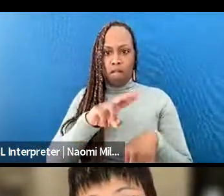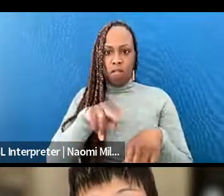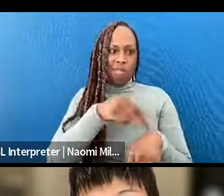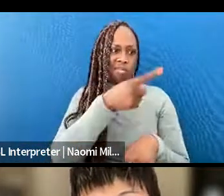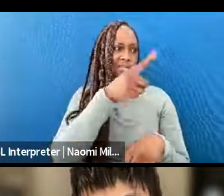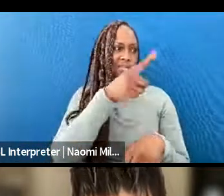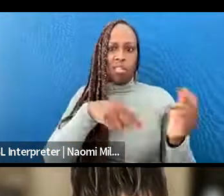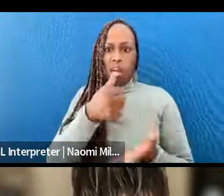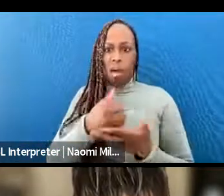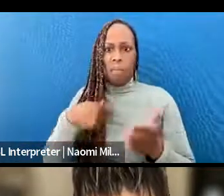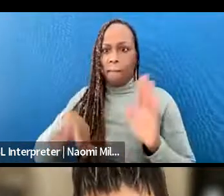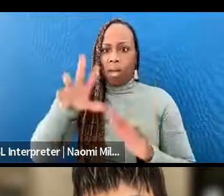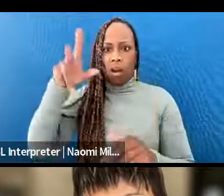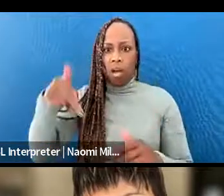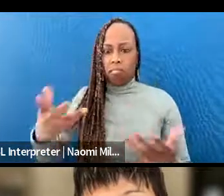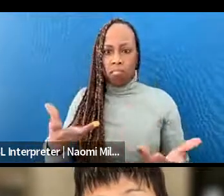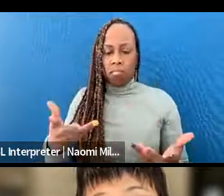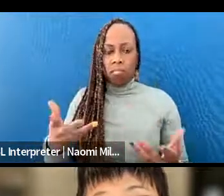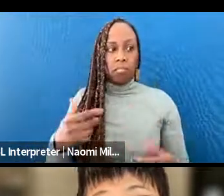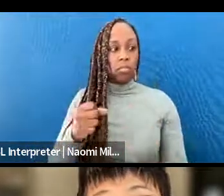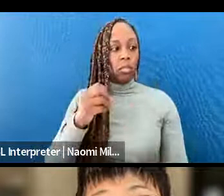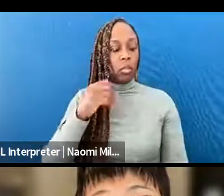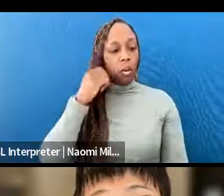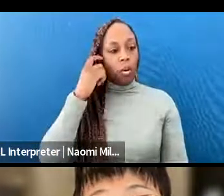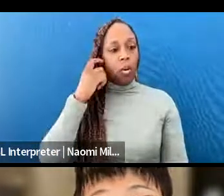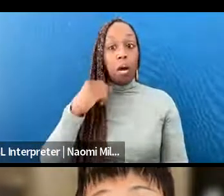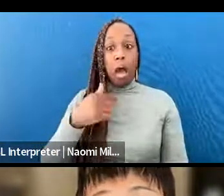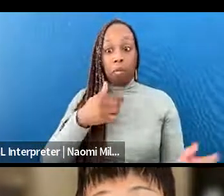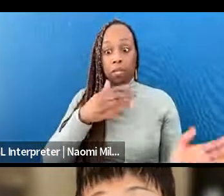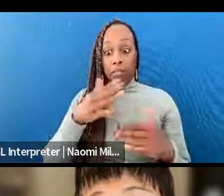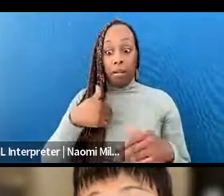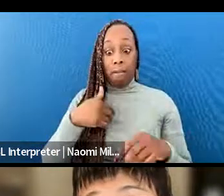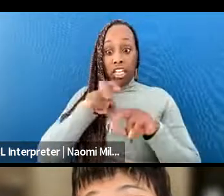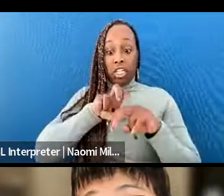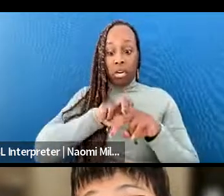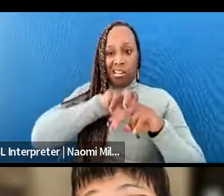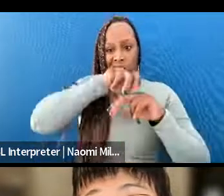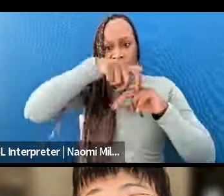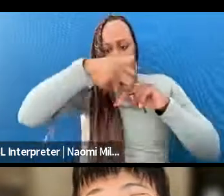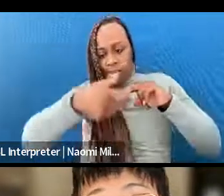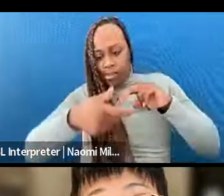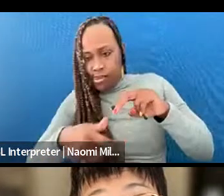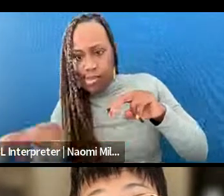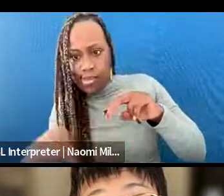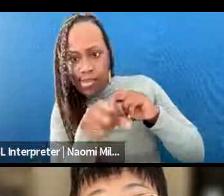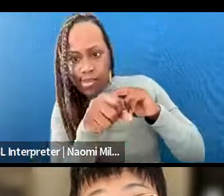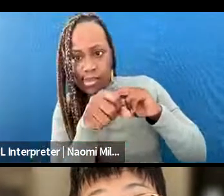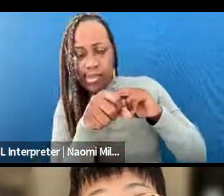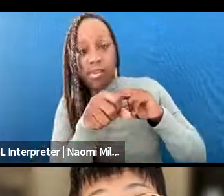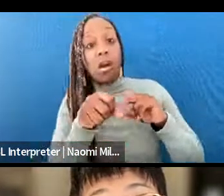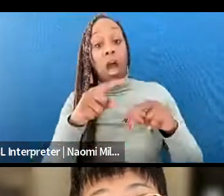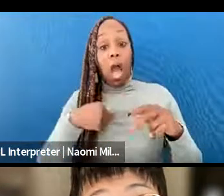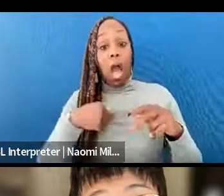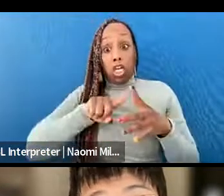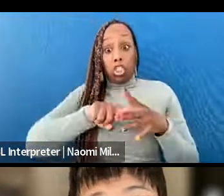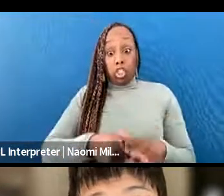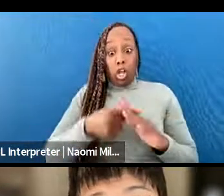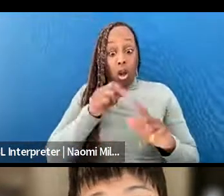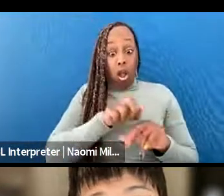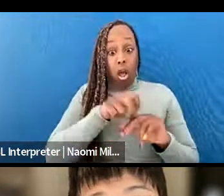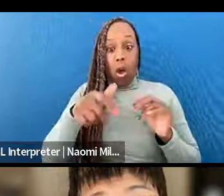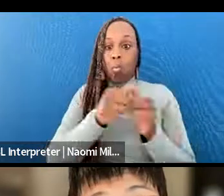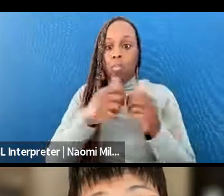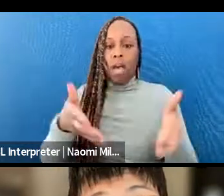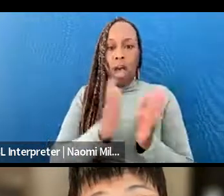me pick it up, and so I was going to climb out of my chair to get it. And so when I started doing that, without asking,